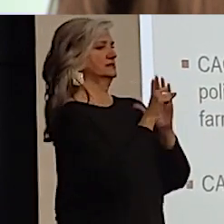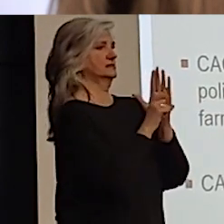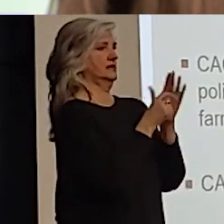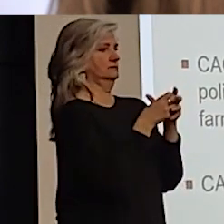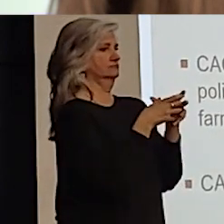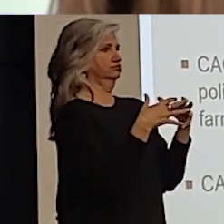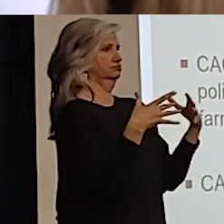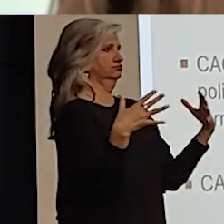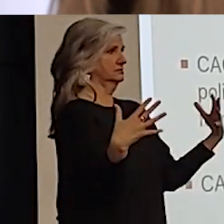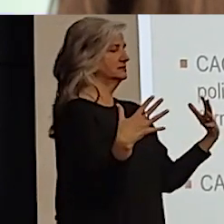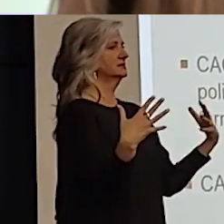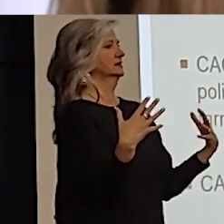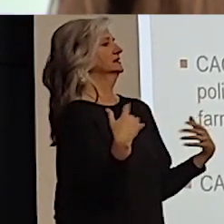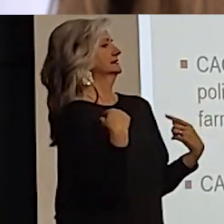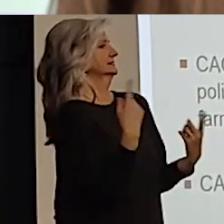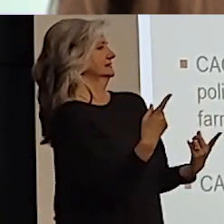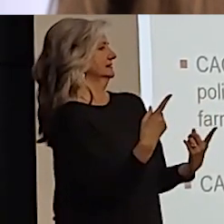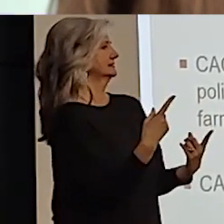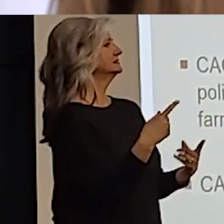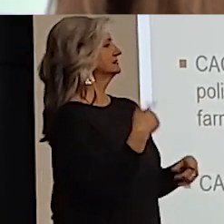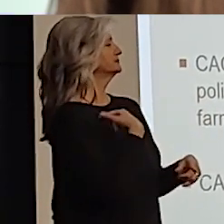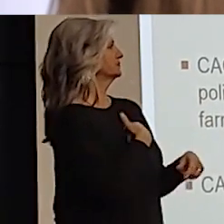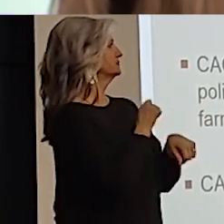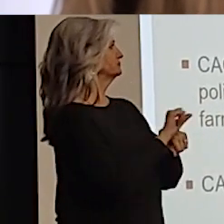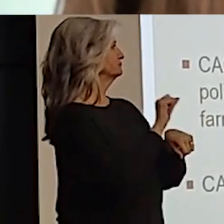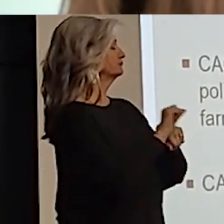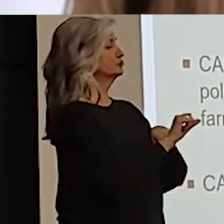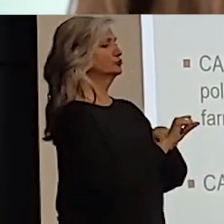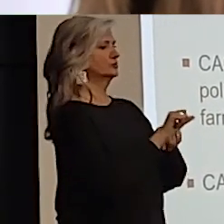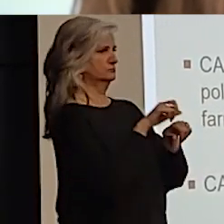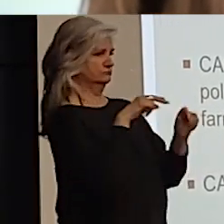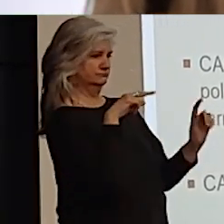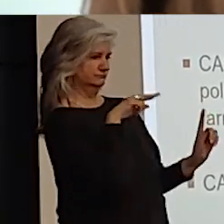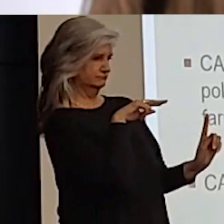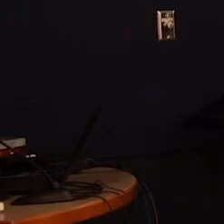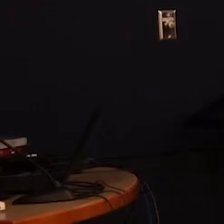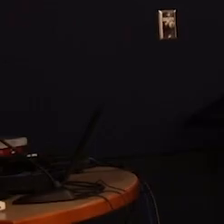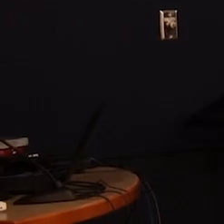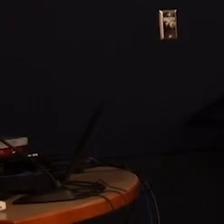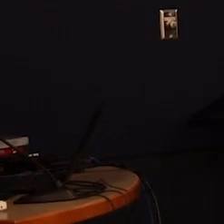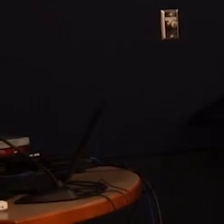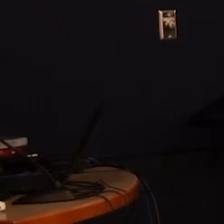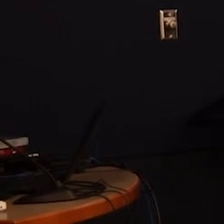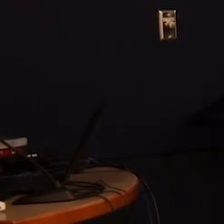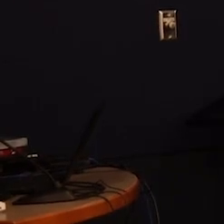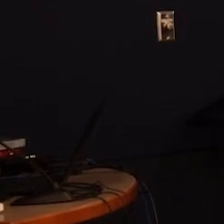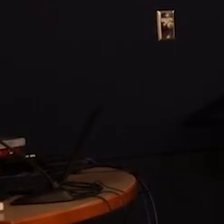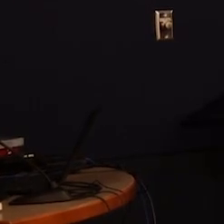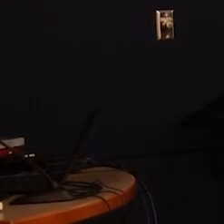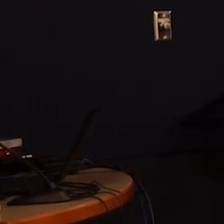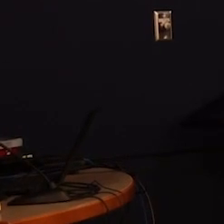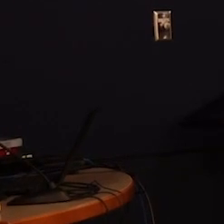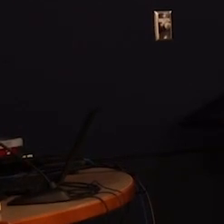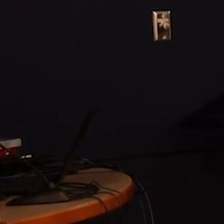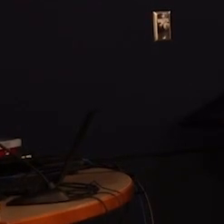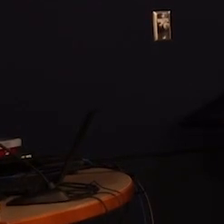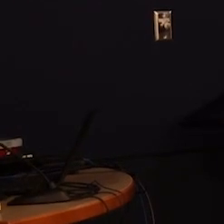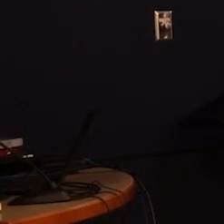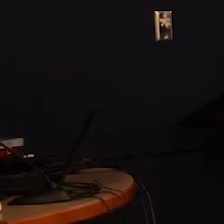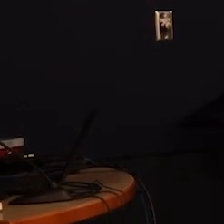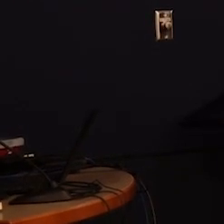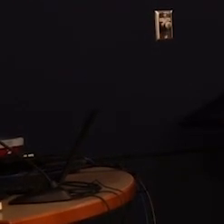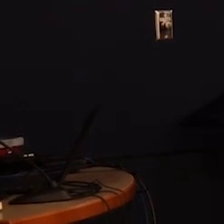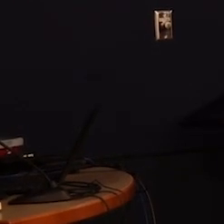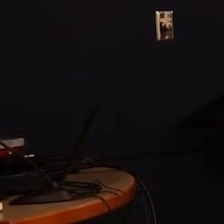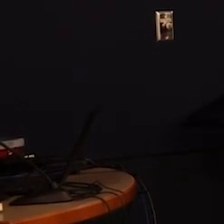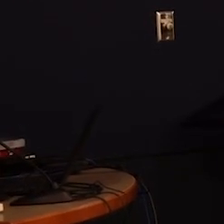then, but we work to keep an eye on the utility companies is our bread and butter. And I appreciate the